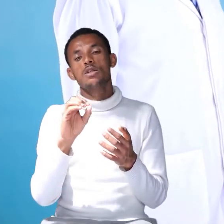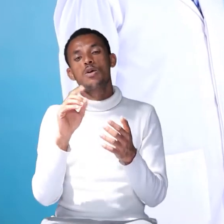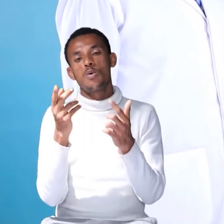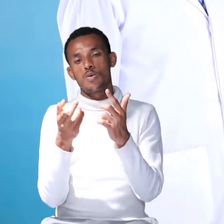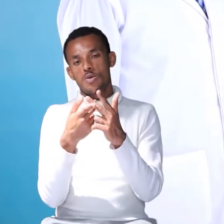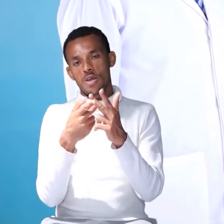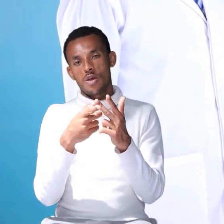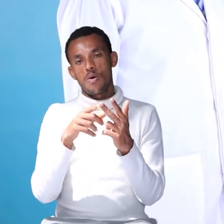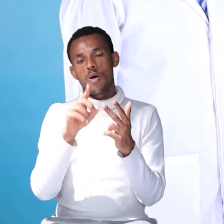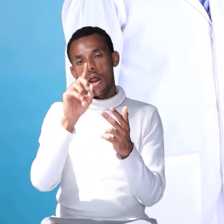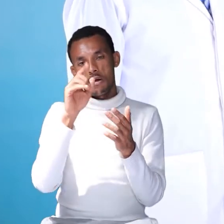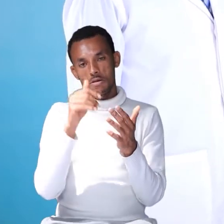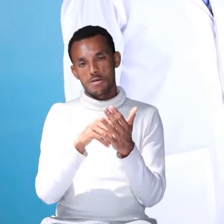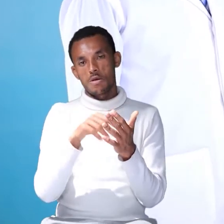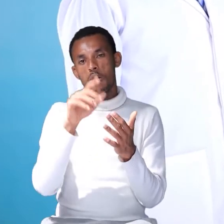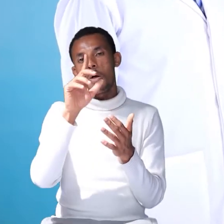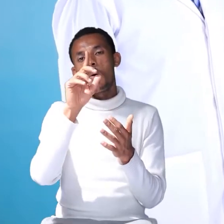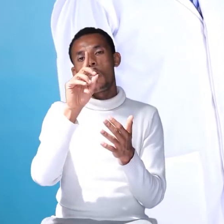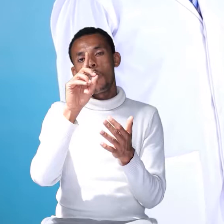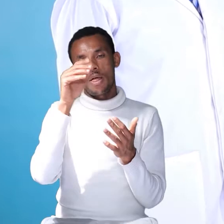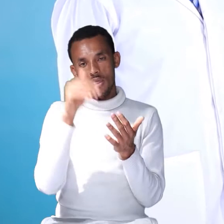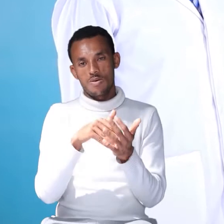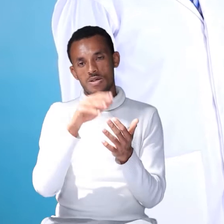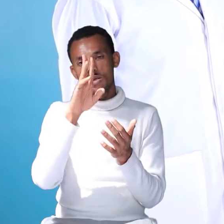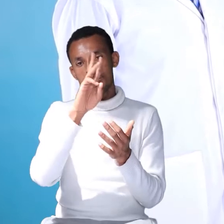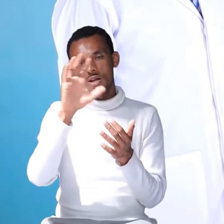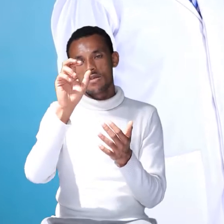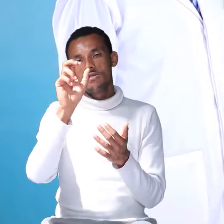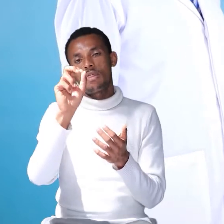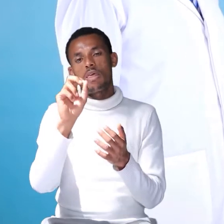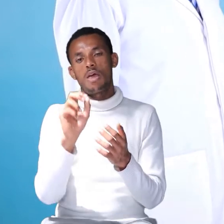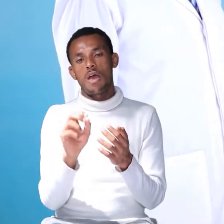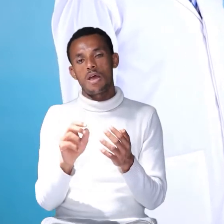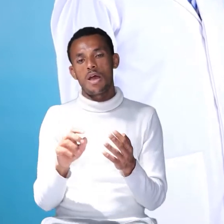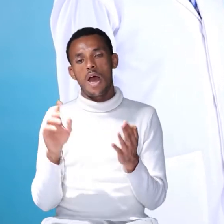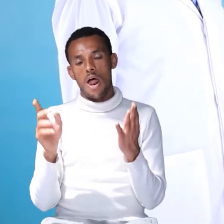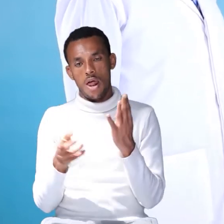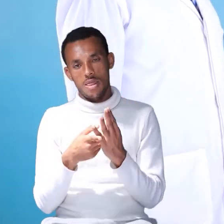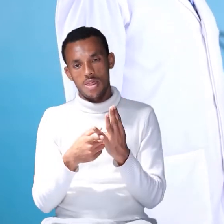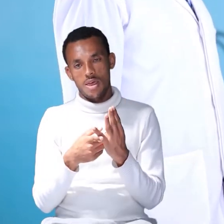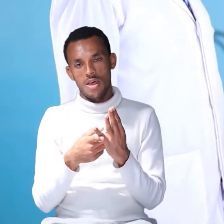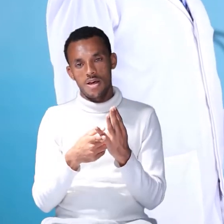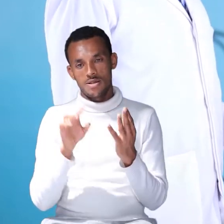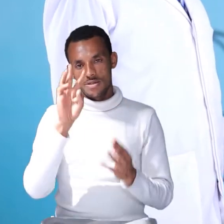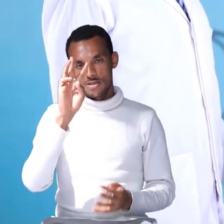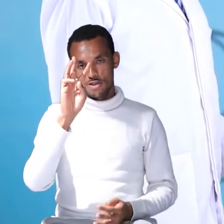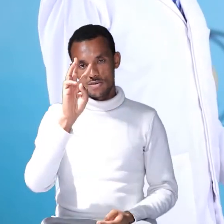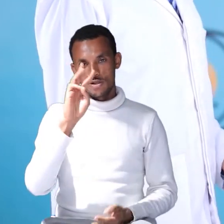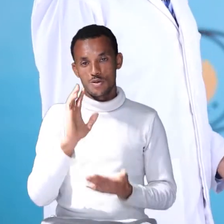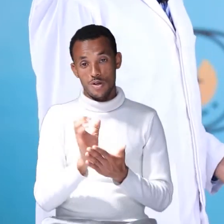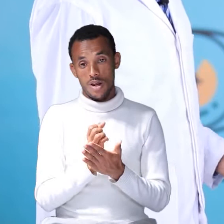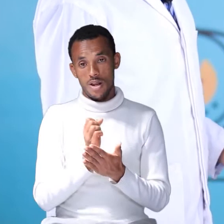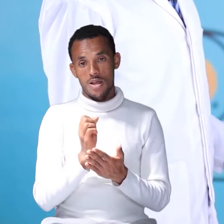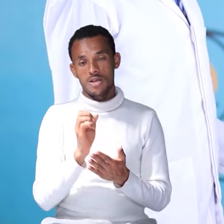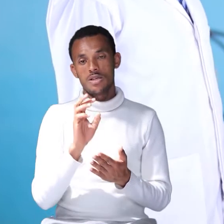times 1,630, it will be birr 1,630 it comes. The last person, that means the